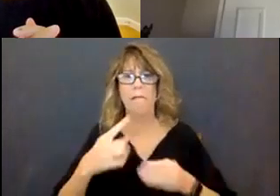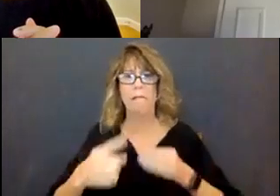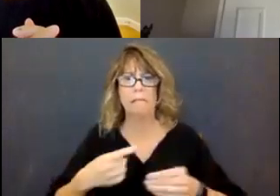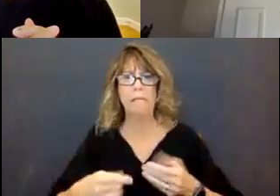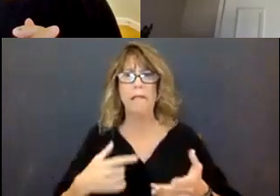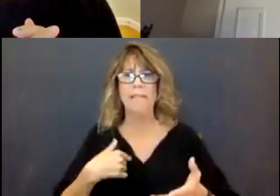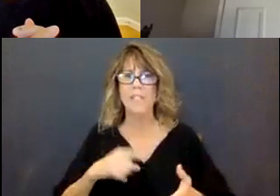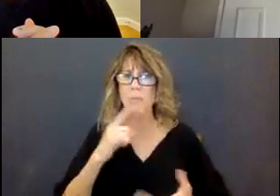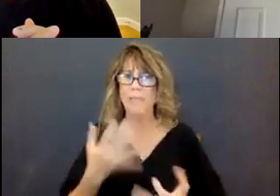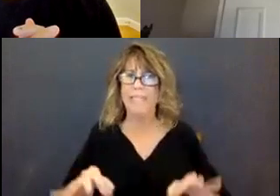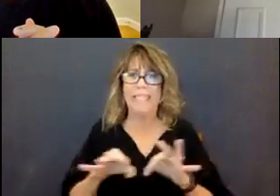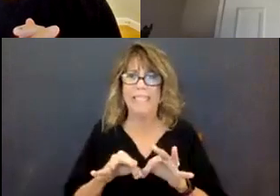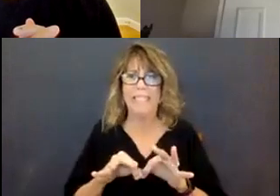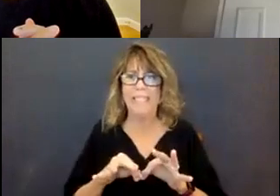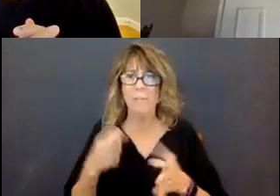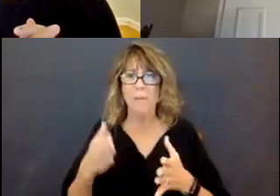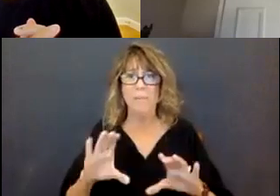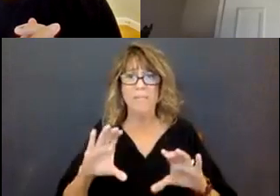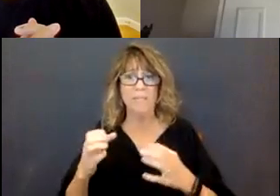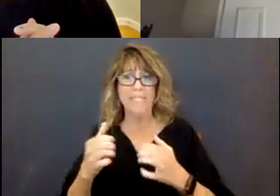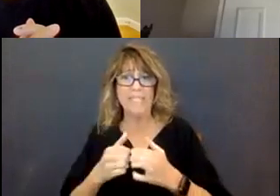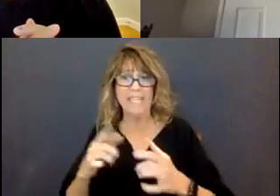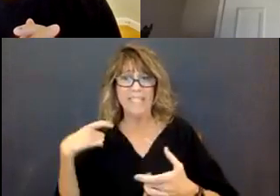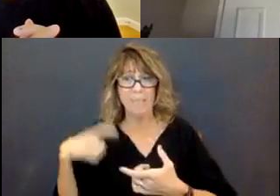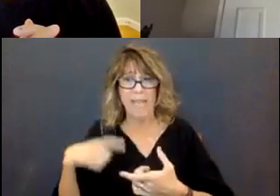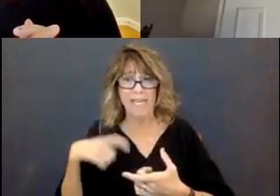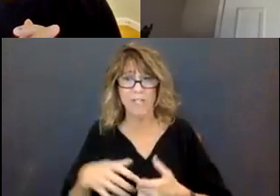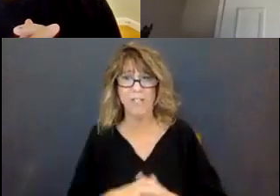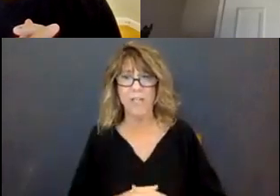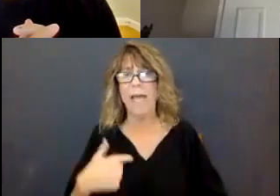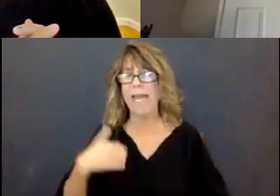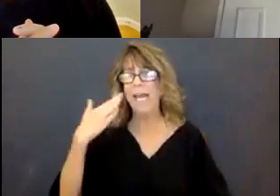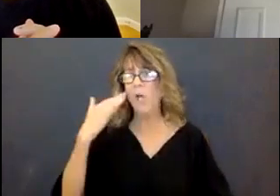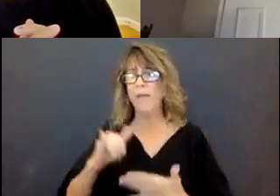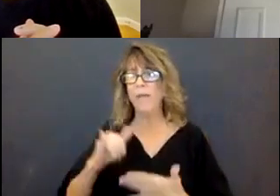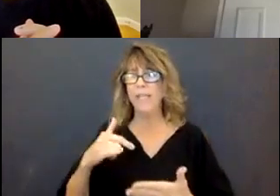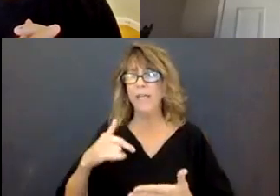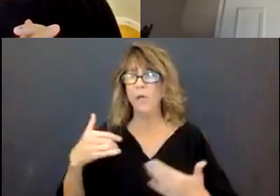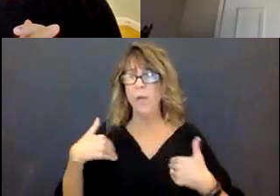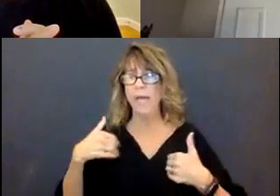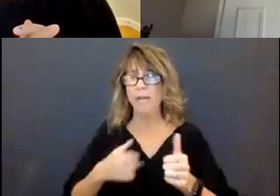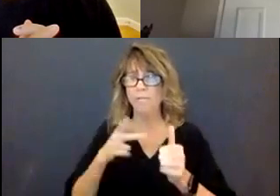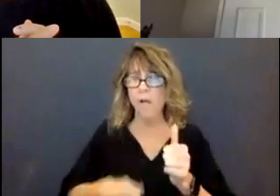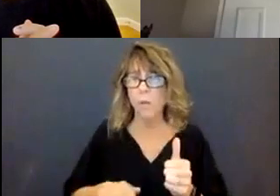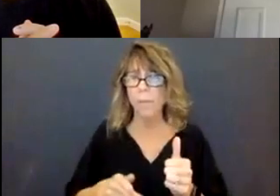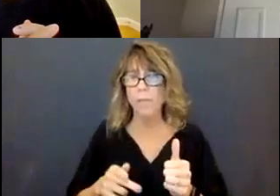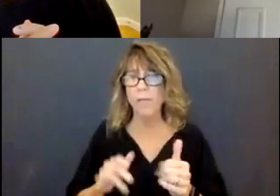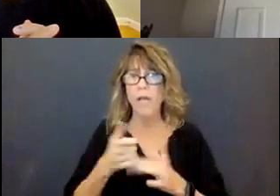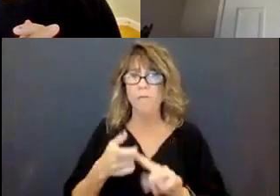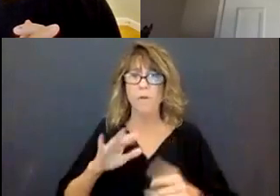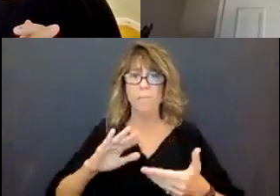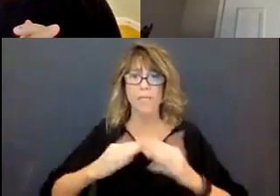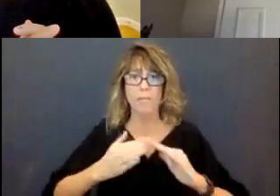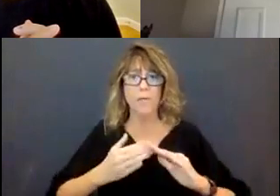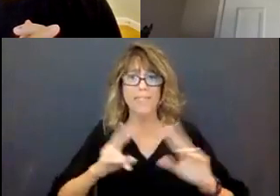eventually clashes in Spanish. And I know there was a follow-up with that from Edmina. Besides all the issues the IDP community is having, is there an